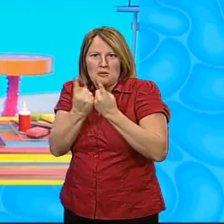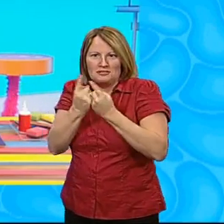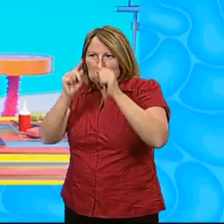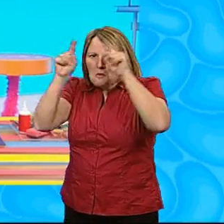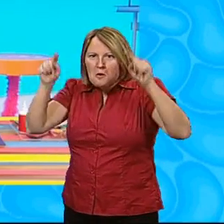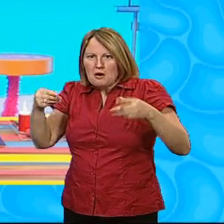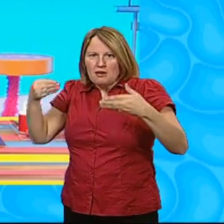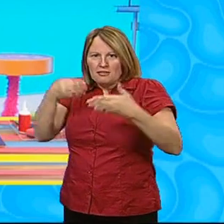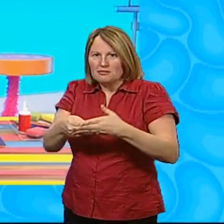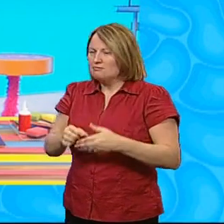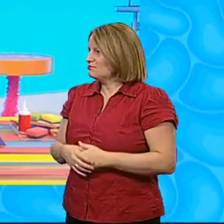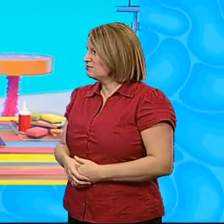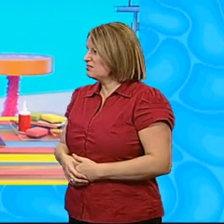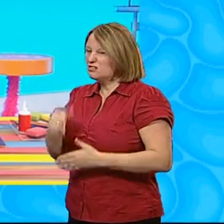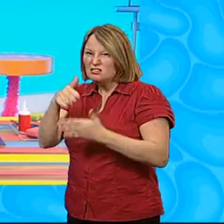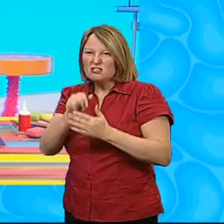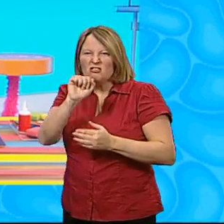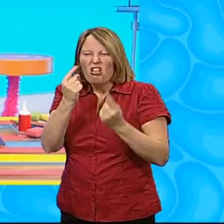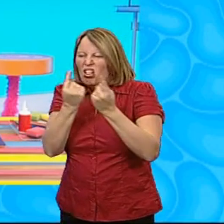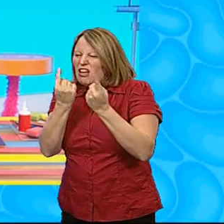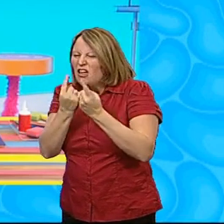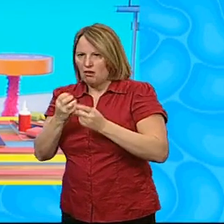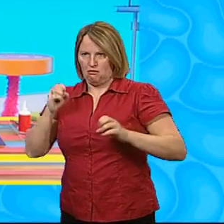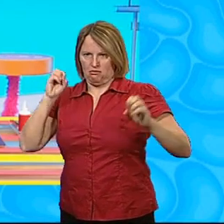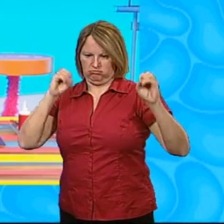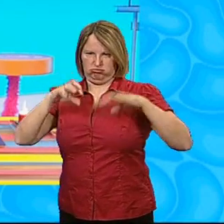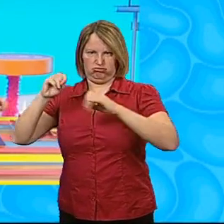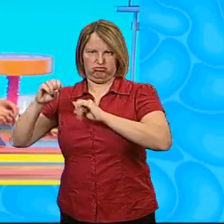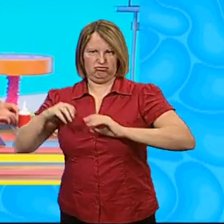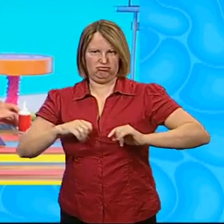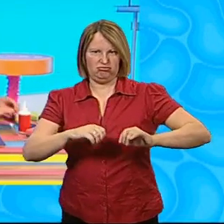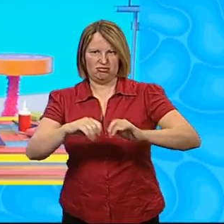cardboard and start placing your bits of junk on top.